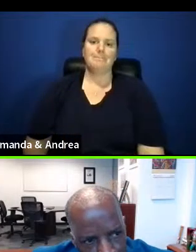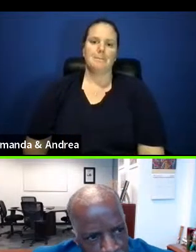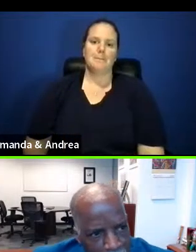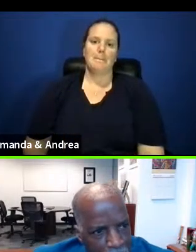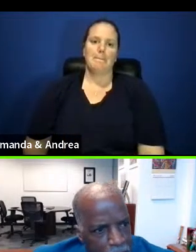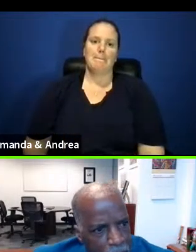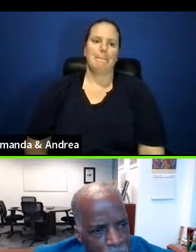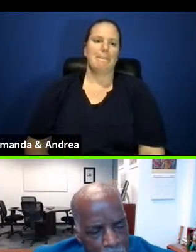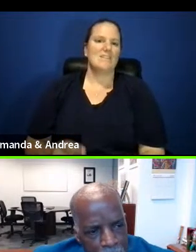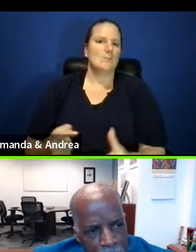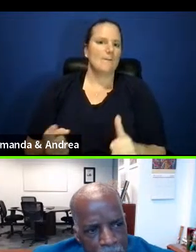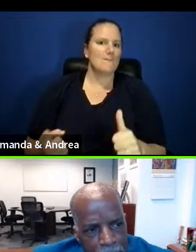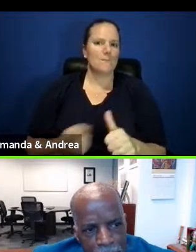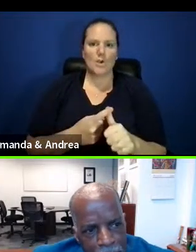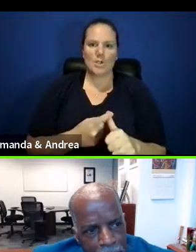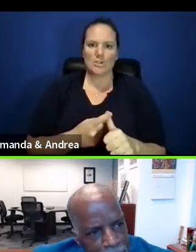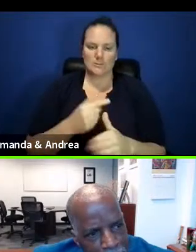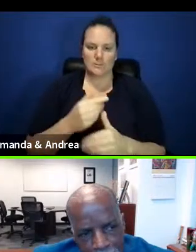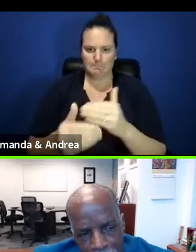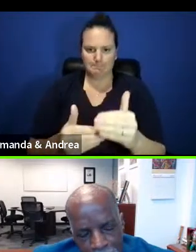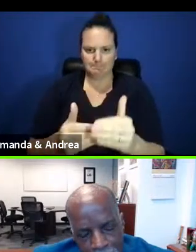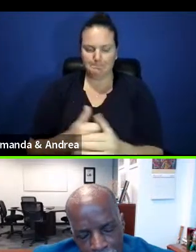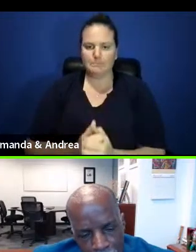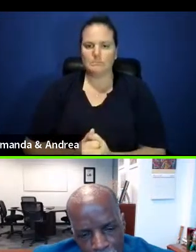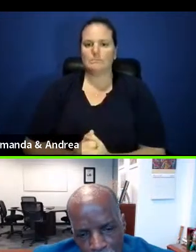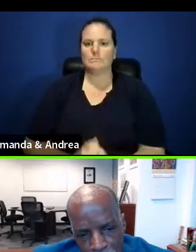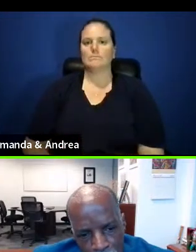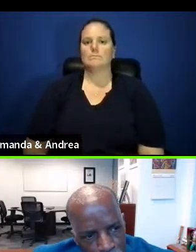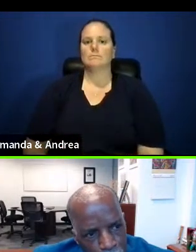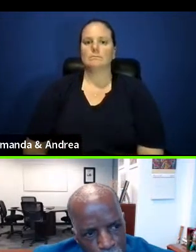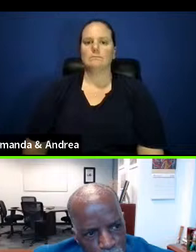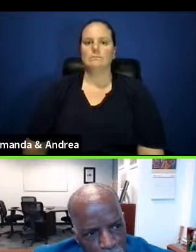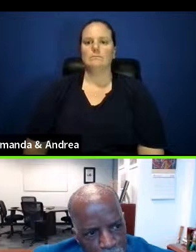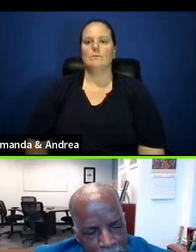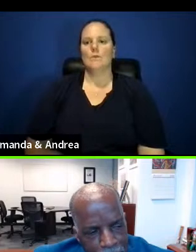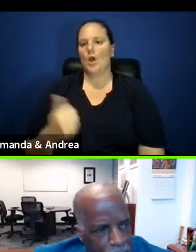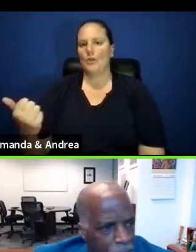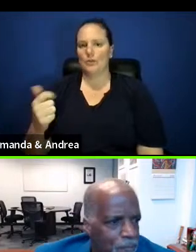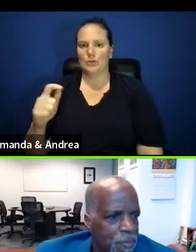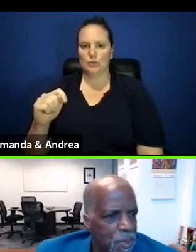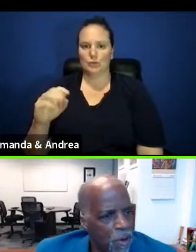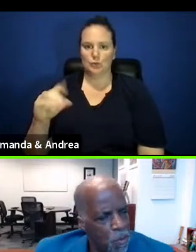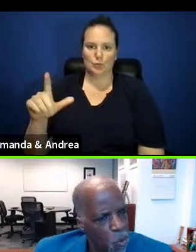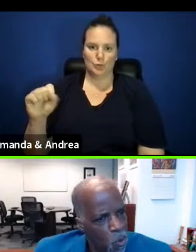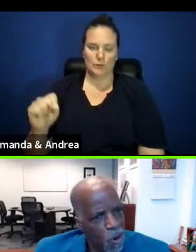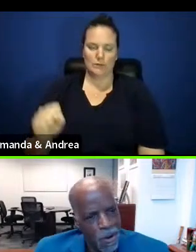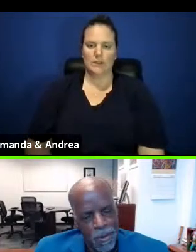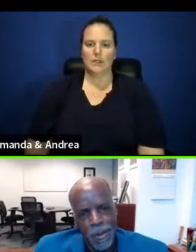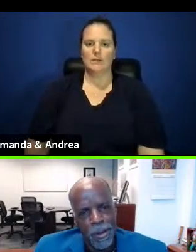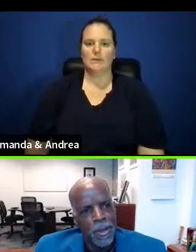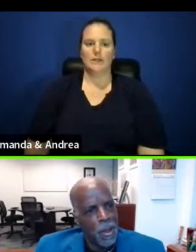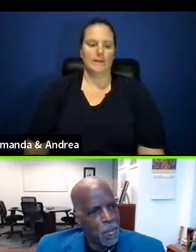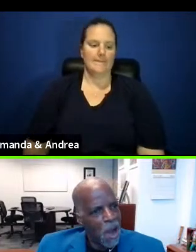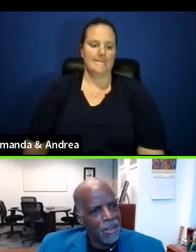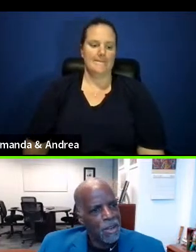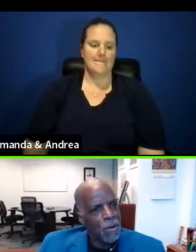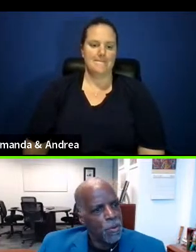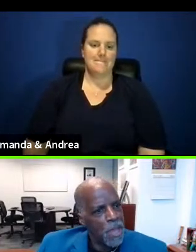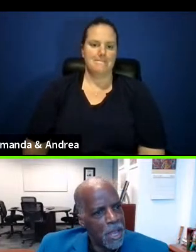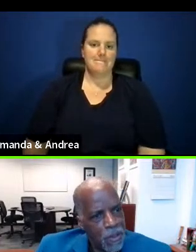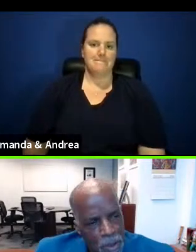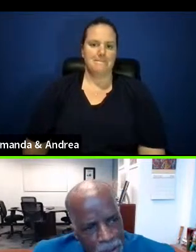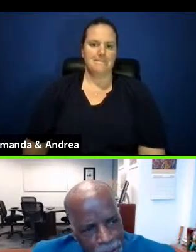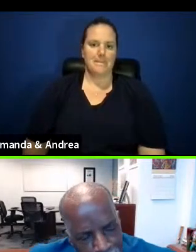that first step. And then other tools that are more the